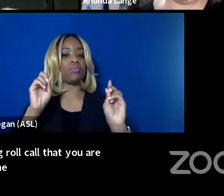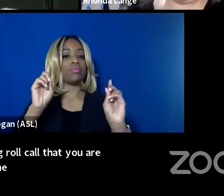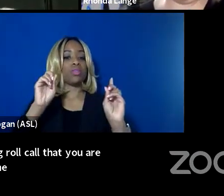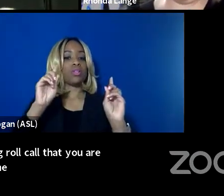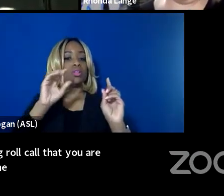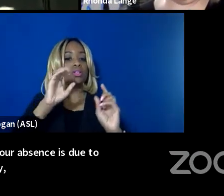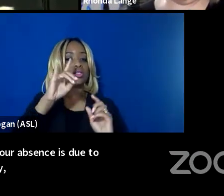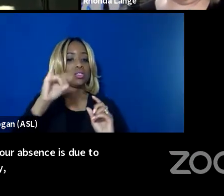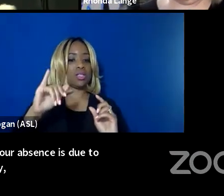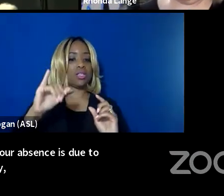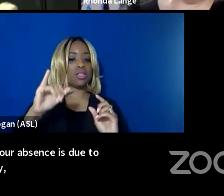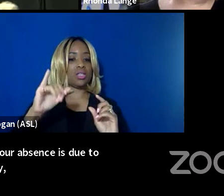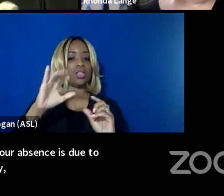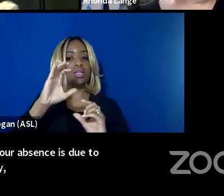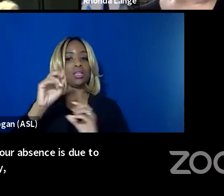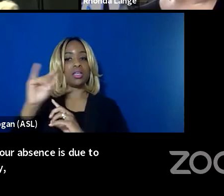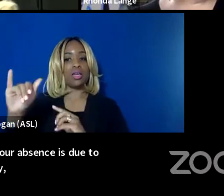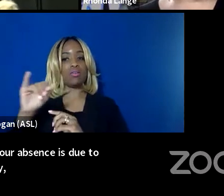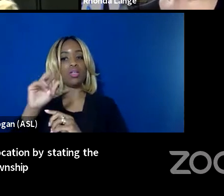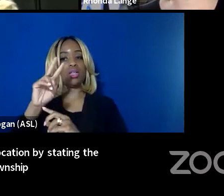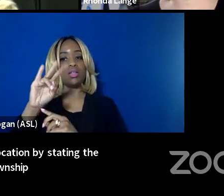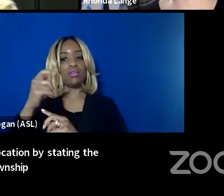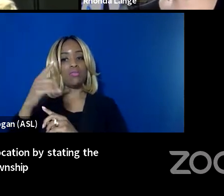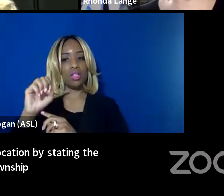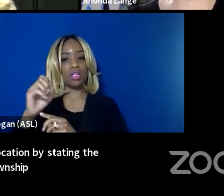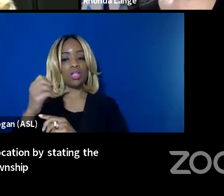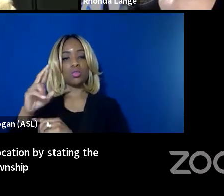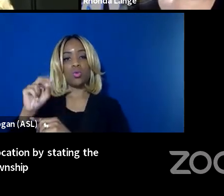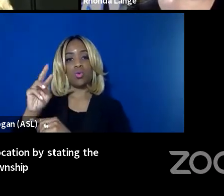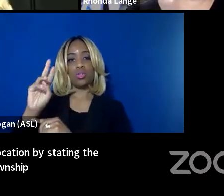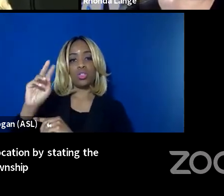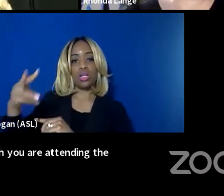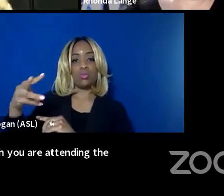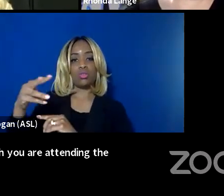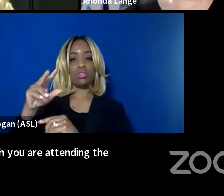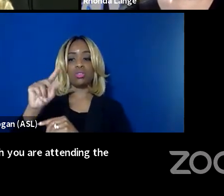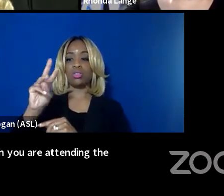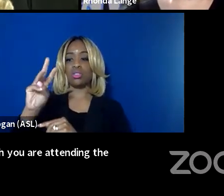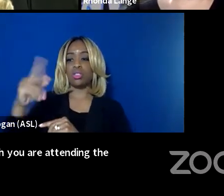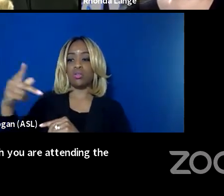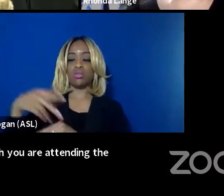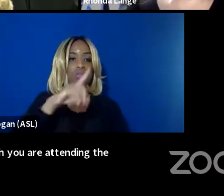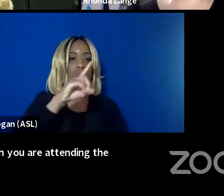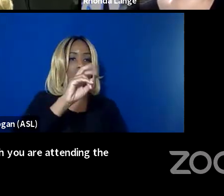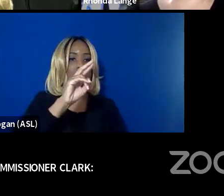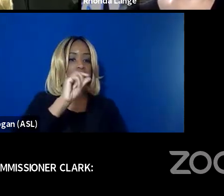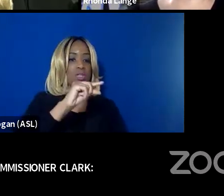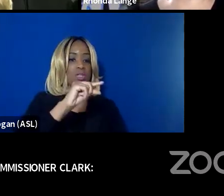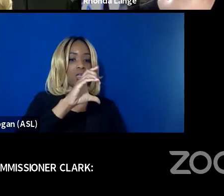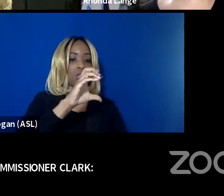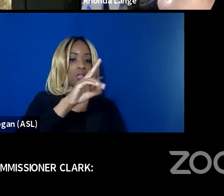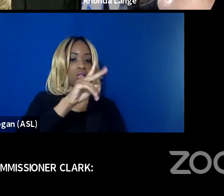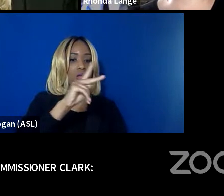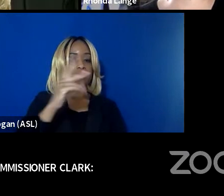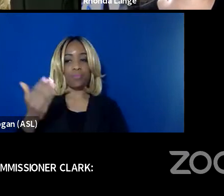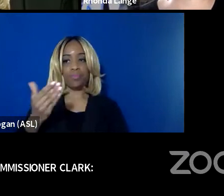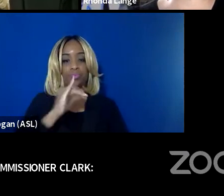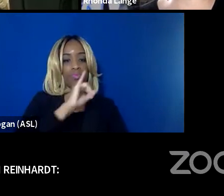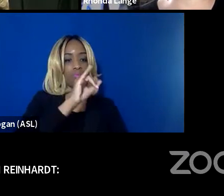the state from which you are attending the meeting. I'll start with Doug Clark. Present. Juanita